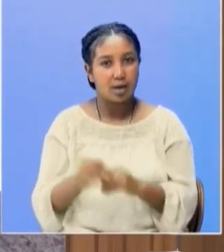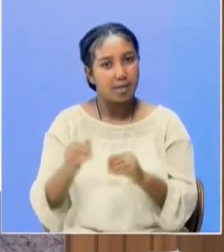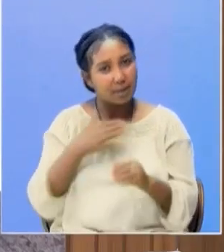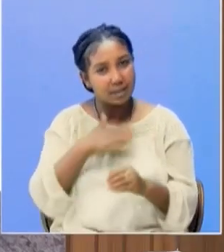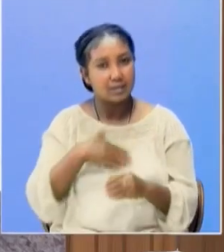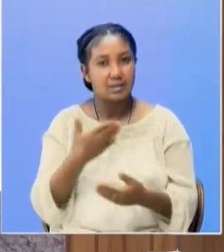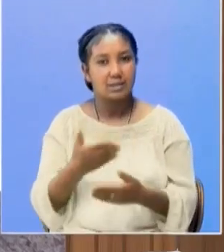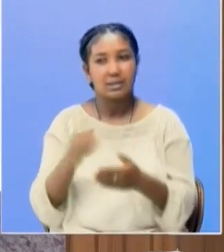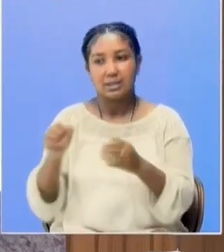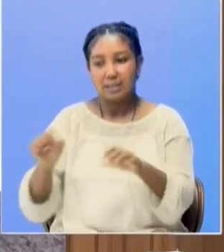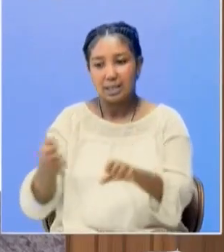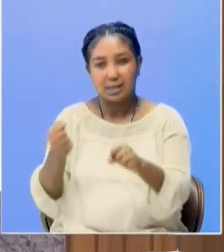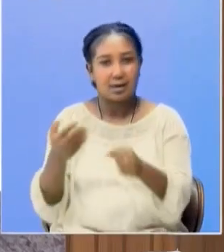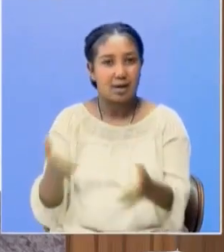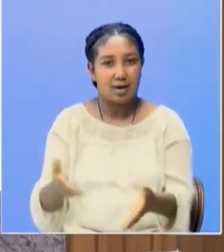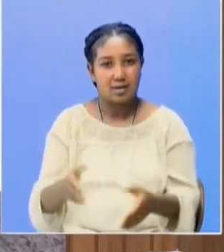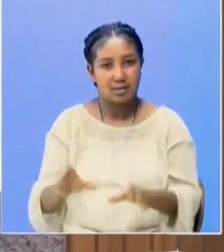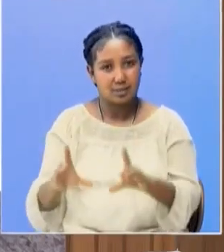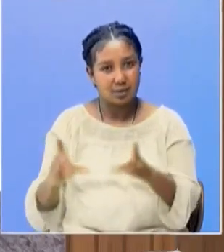Please, clean the class.